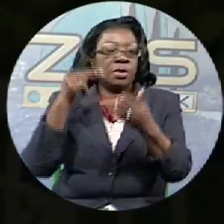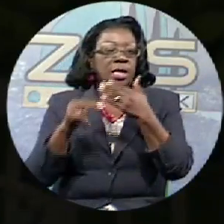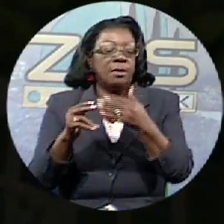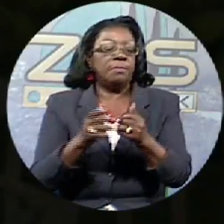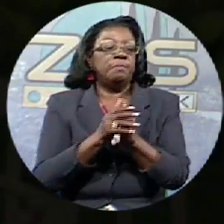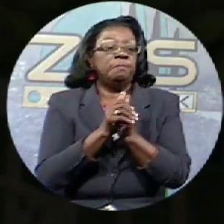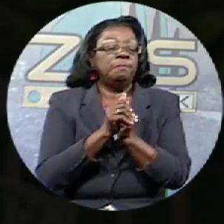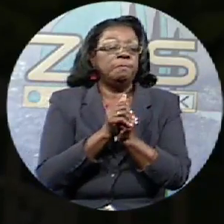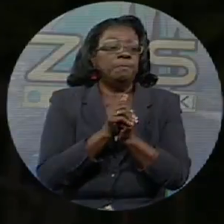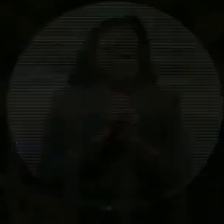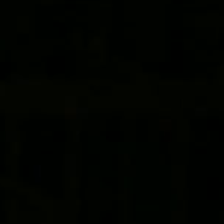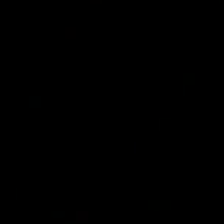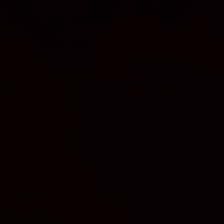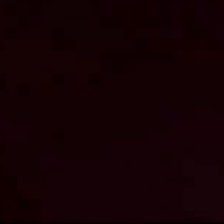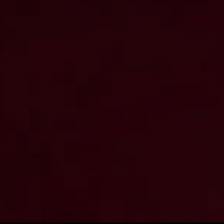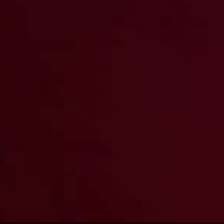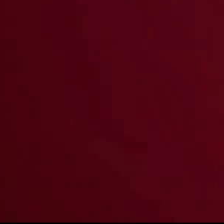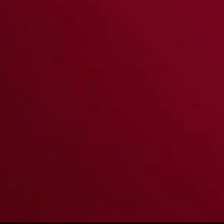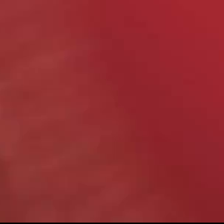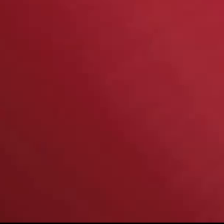studio.